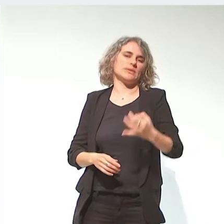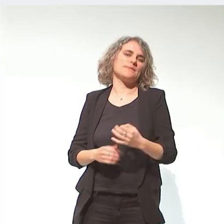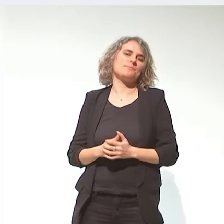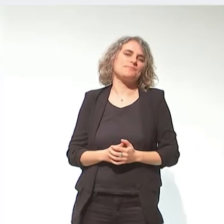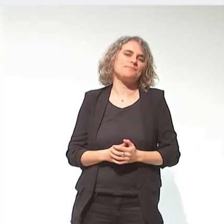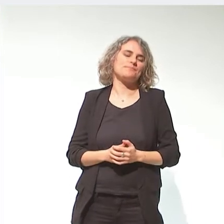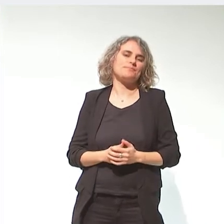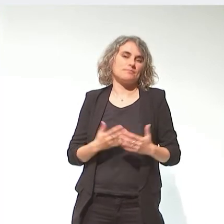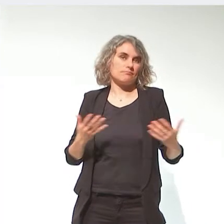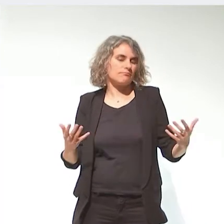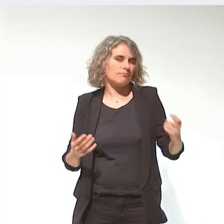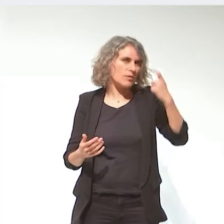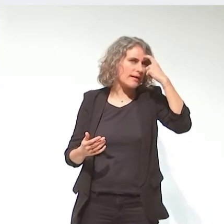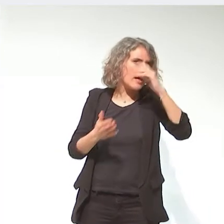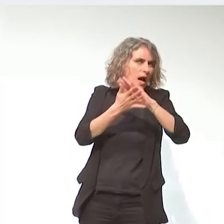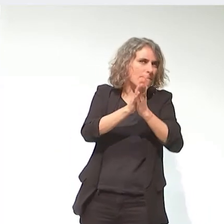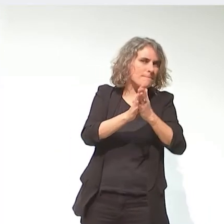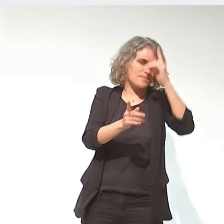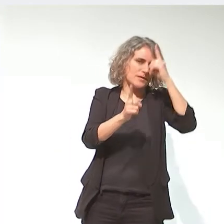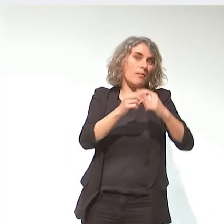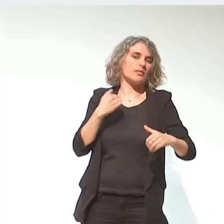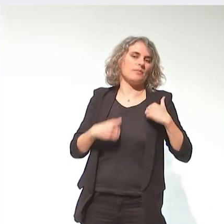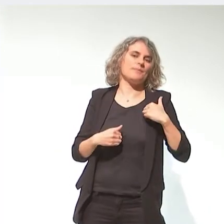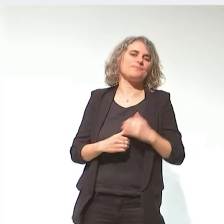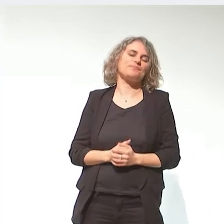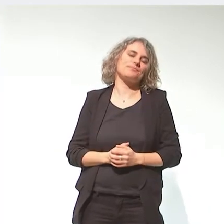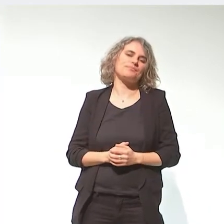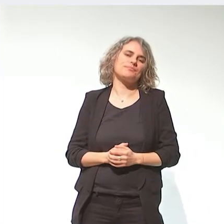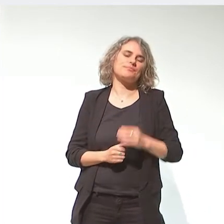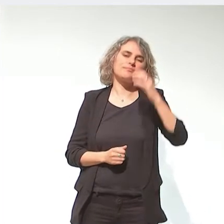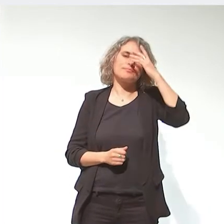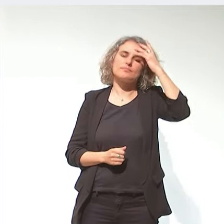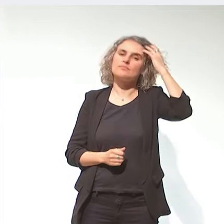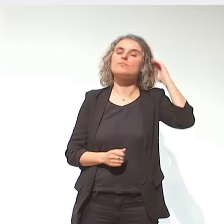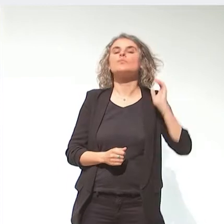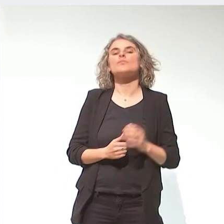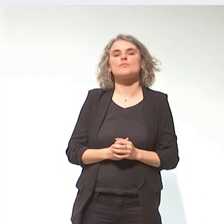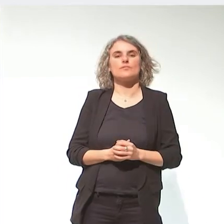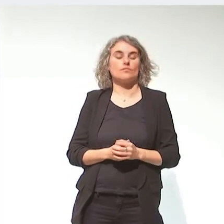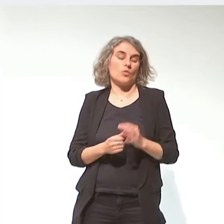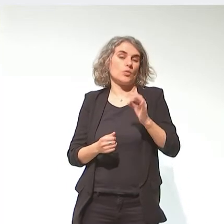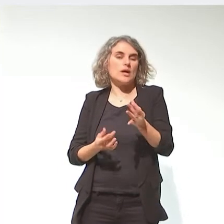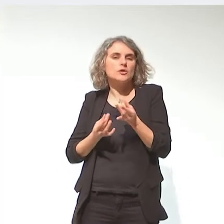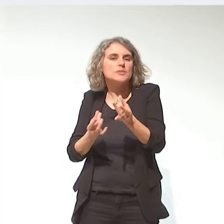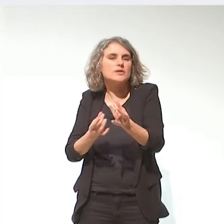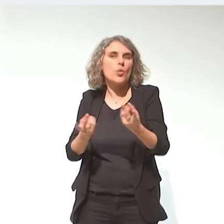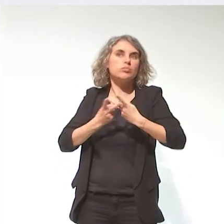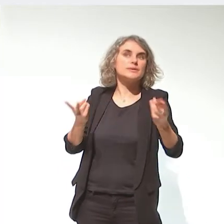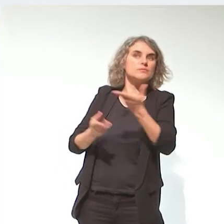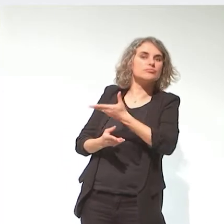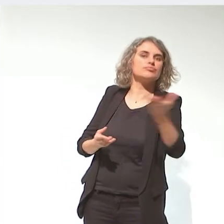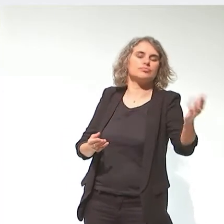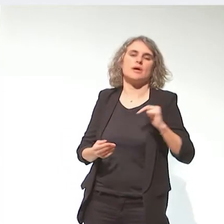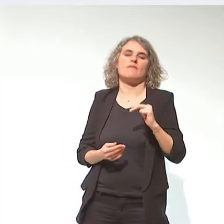disability issues, and of course, public informational campaigns and long-term campaigns changing the